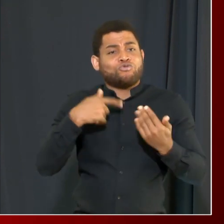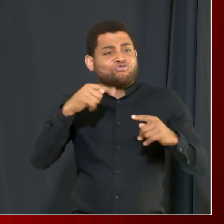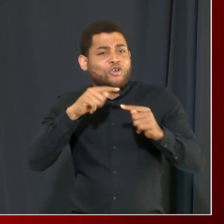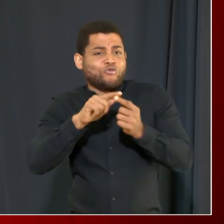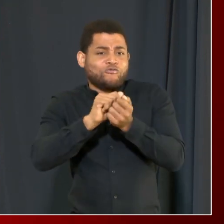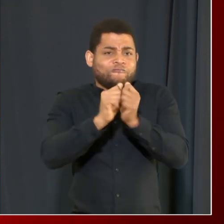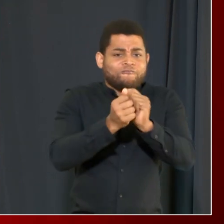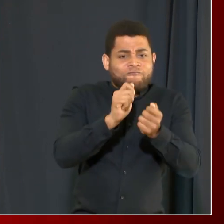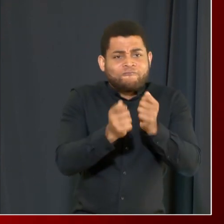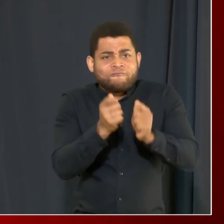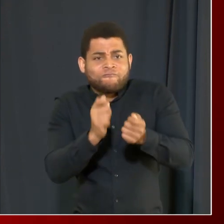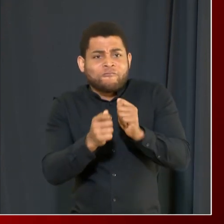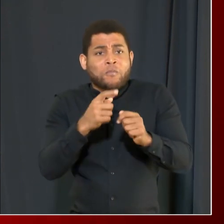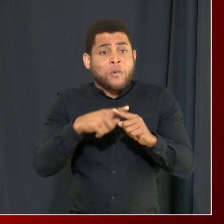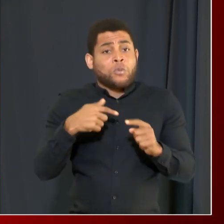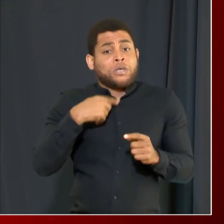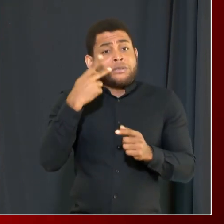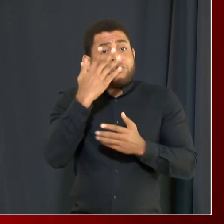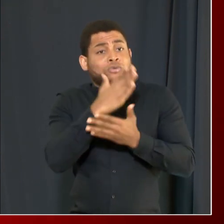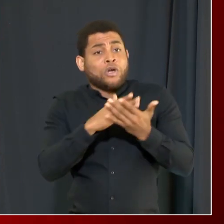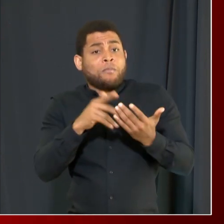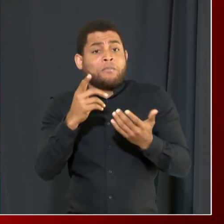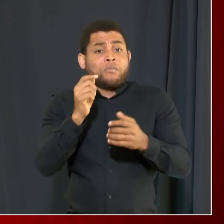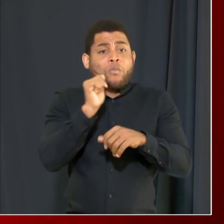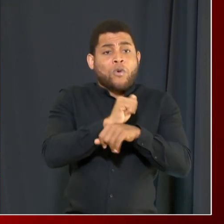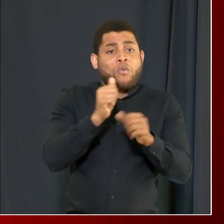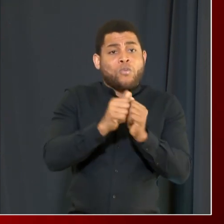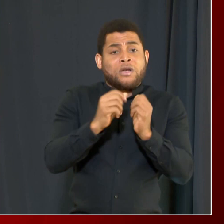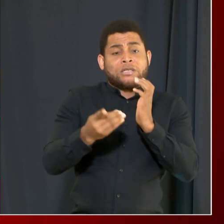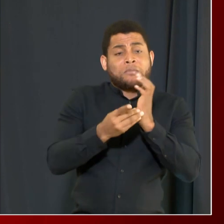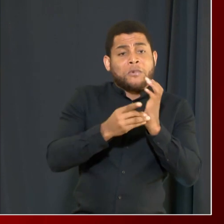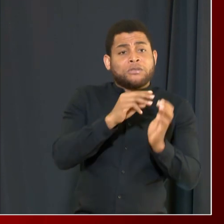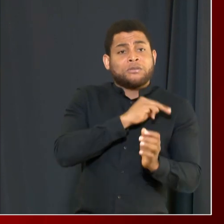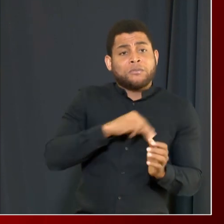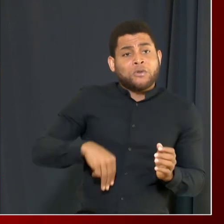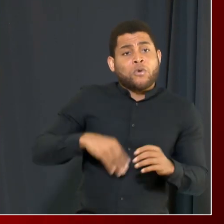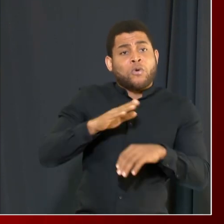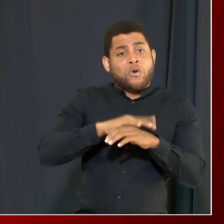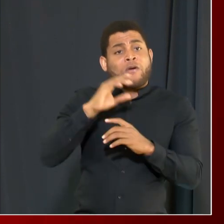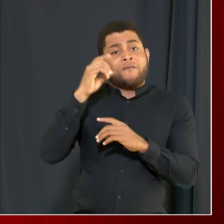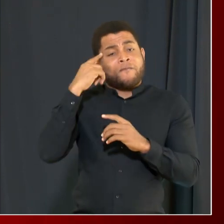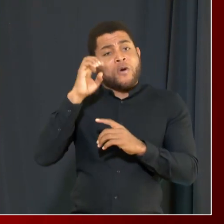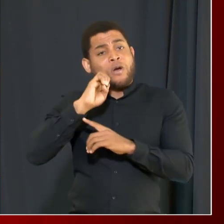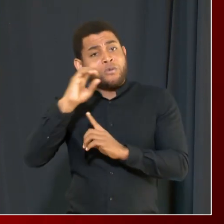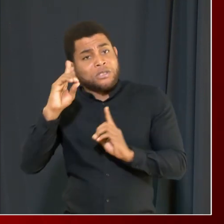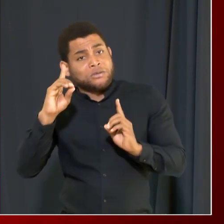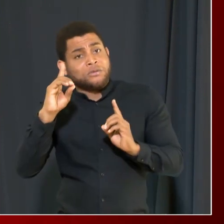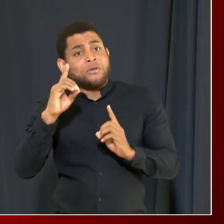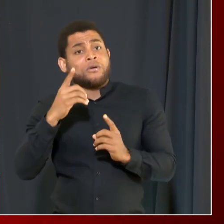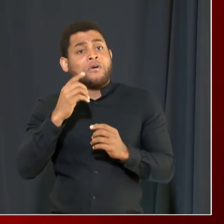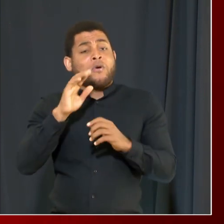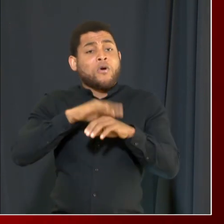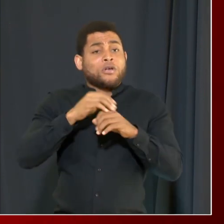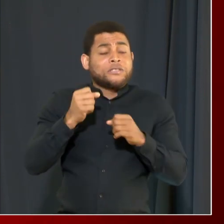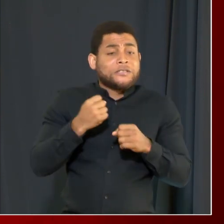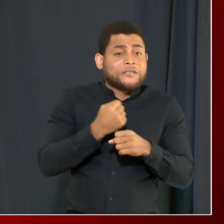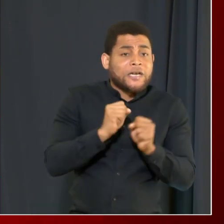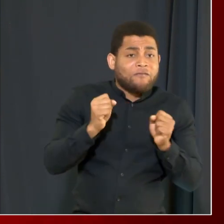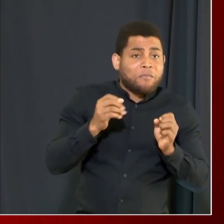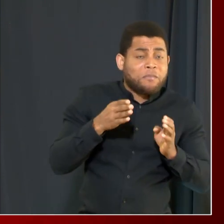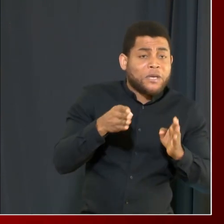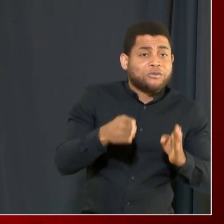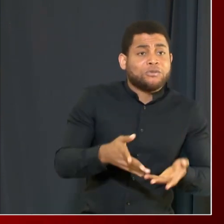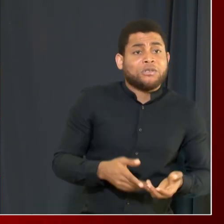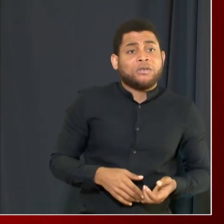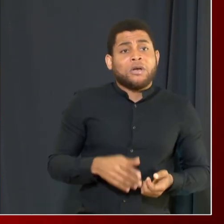even seen in the work we've done with the Deputy Mayor on Deputy Mayor for Education on safe passages, to align